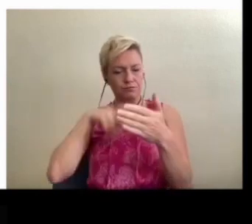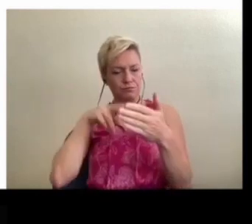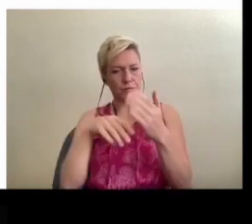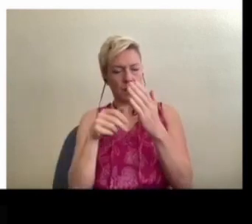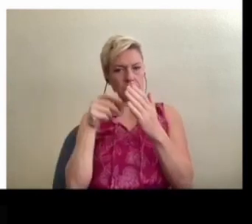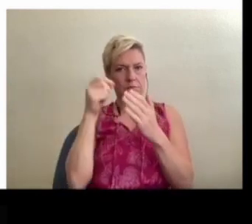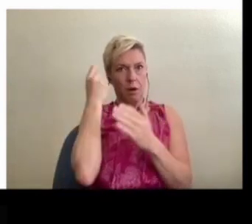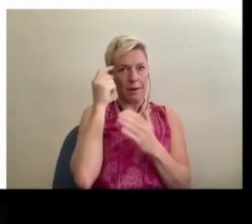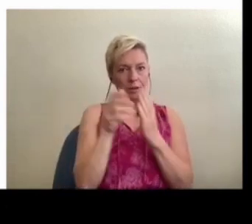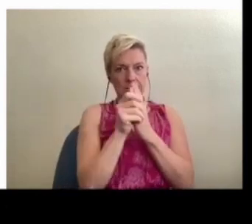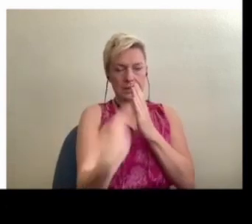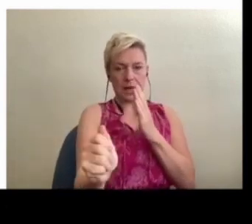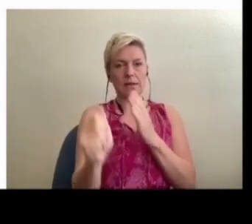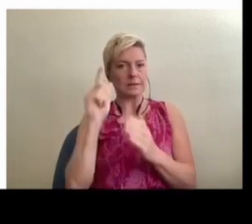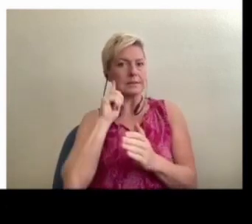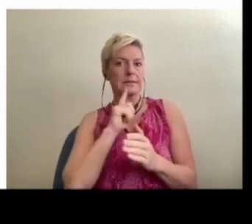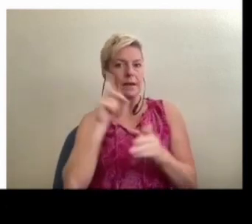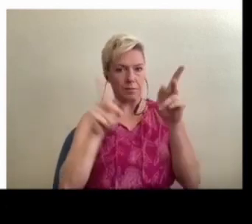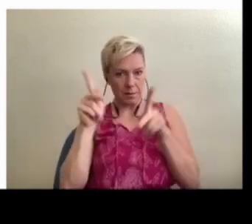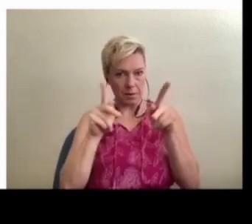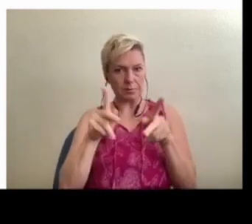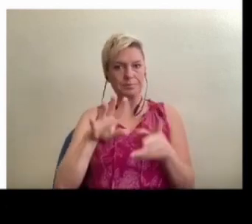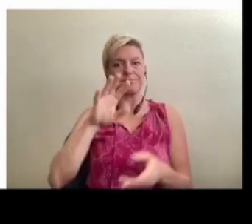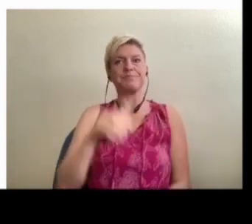reading comprehension.